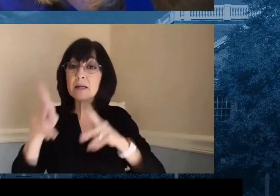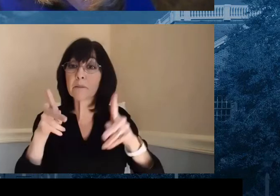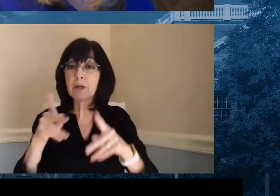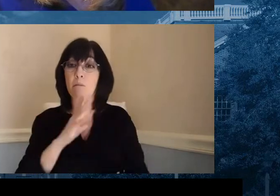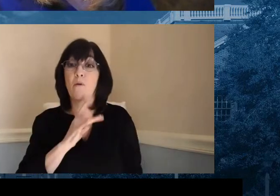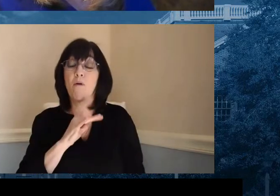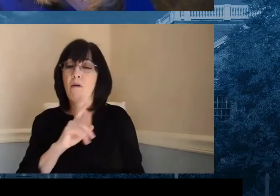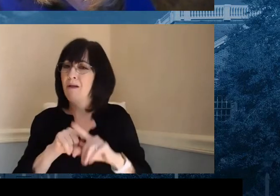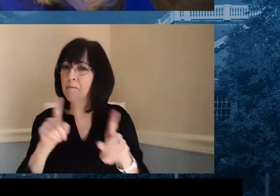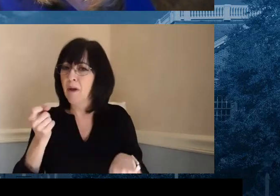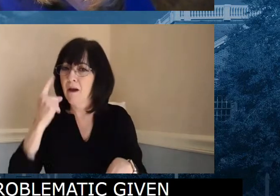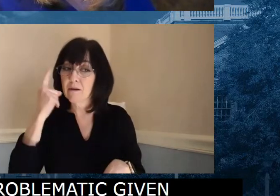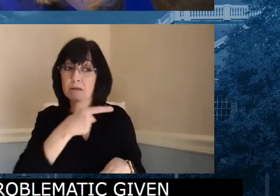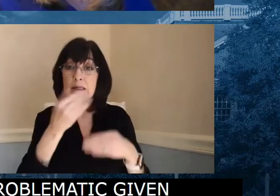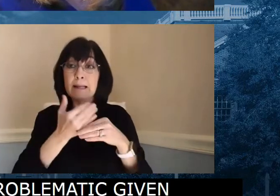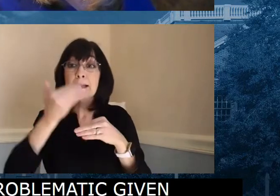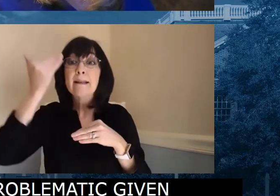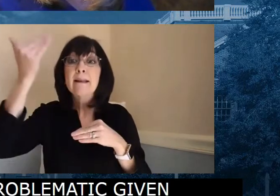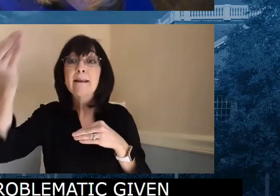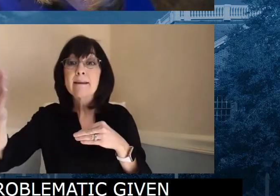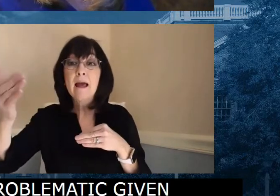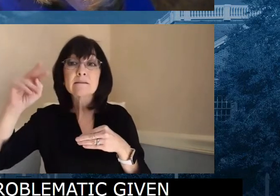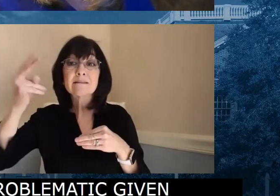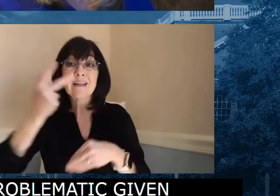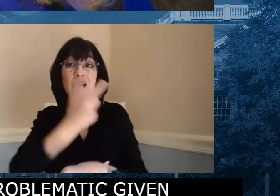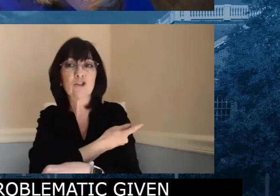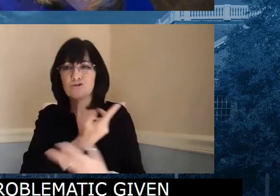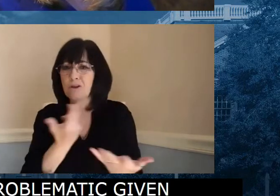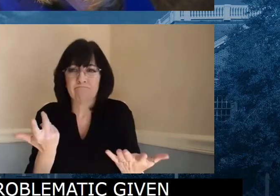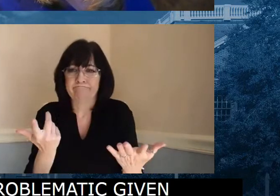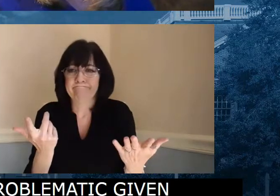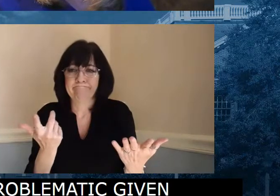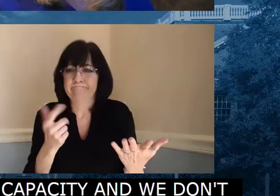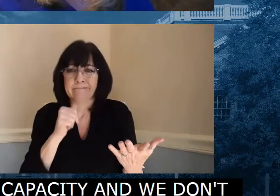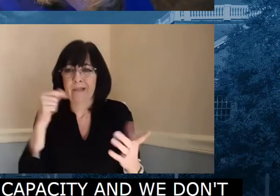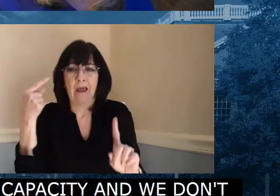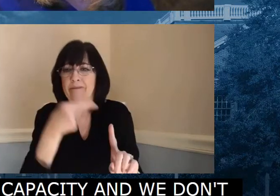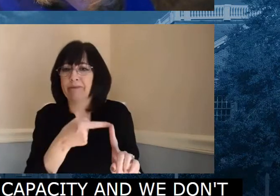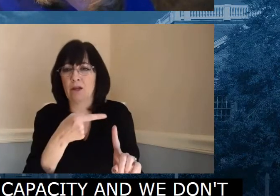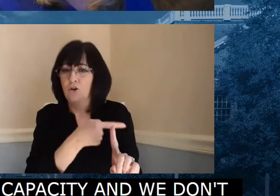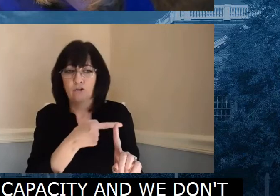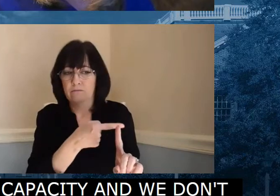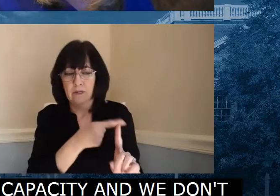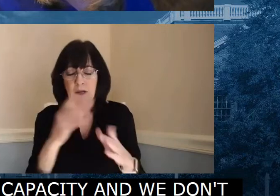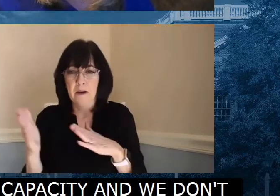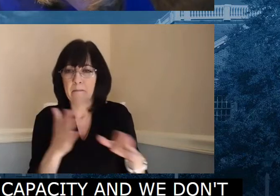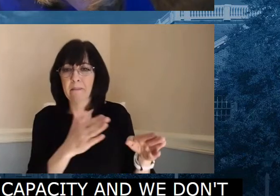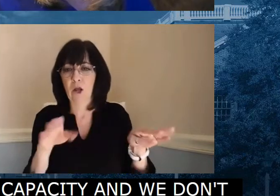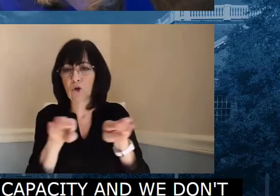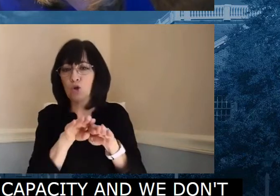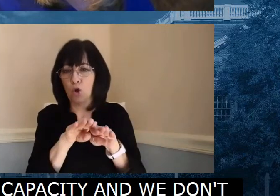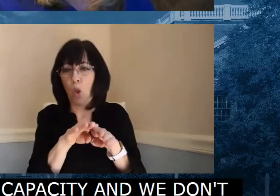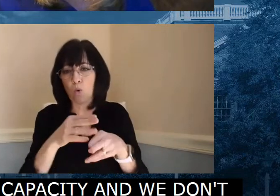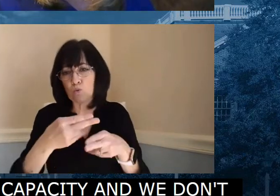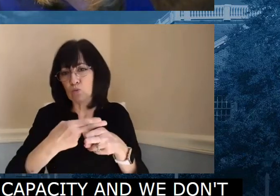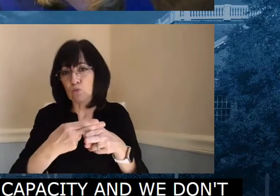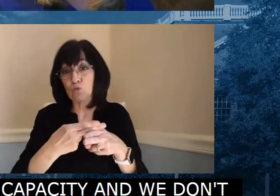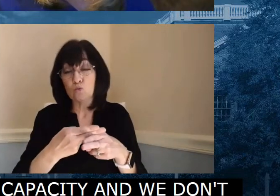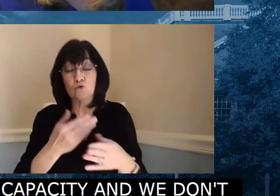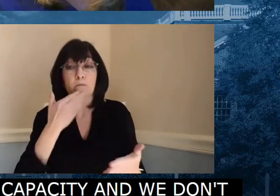replicates that. So it would be very advantageous if we could use the Johnson & Johnson there.